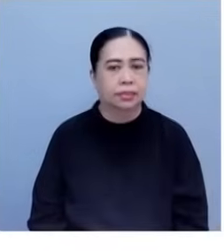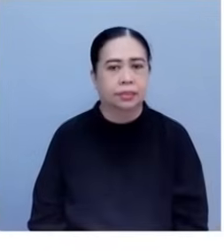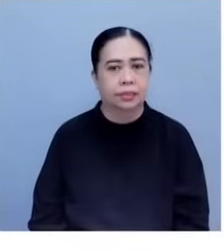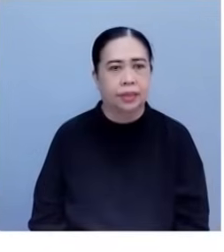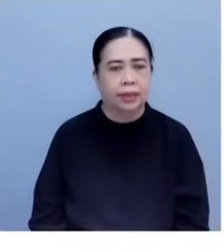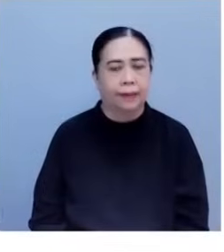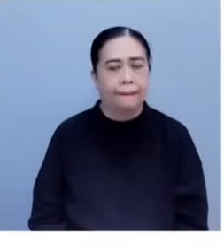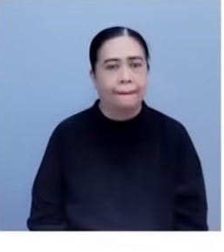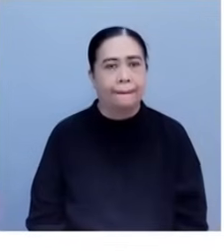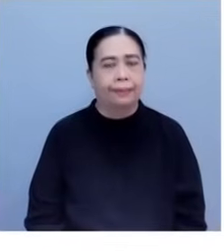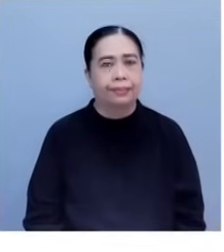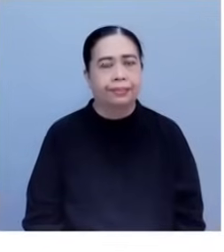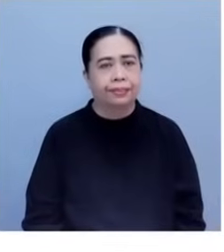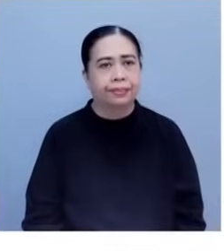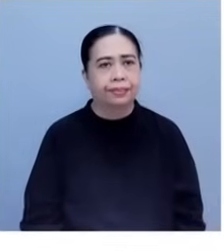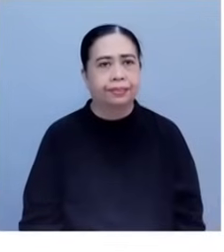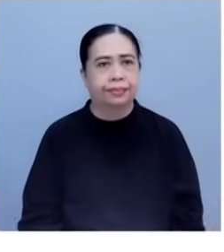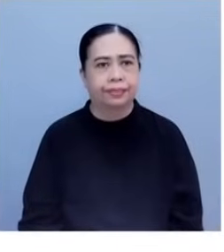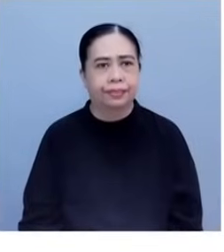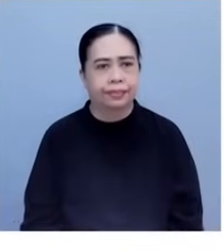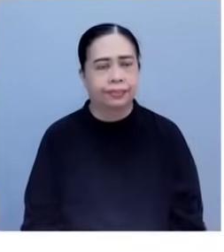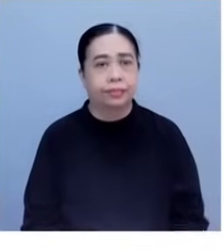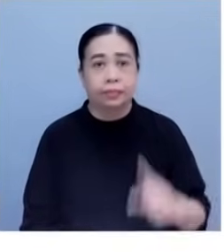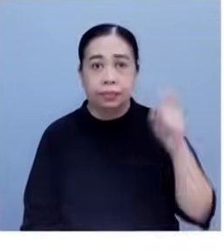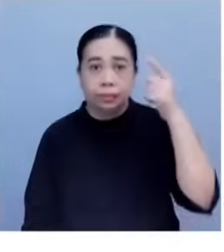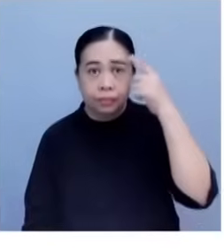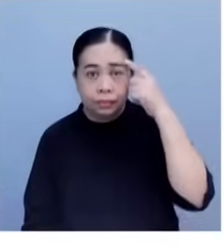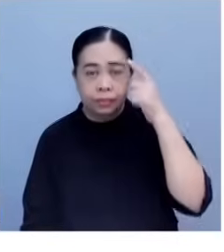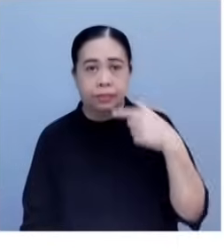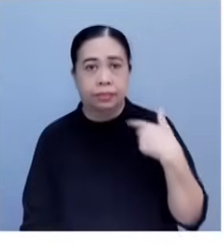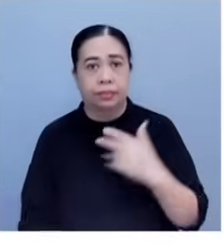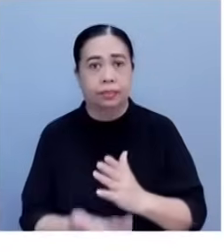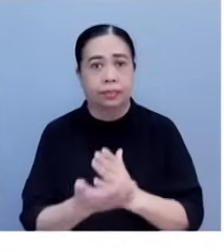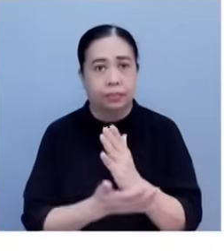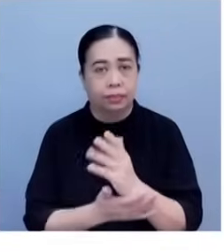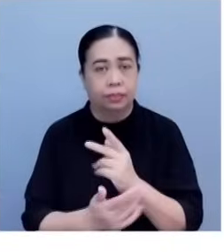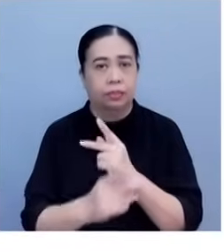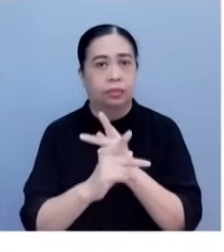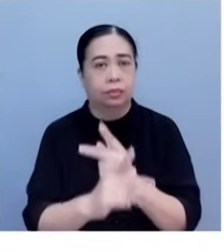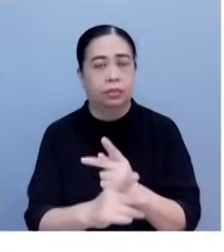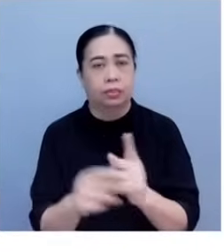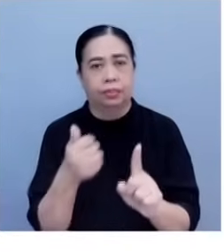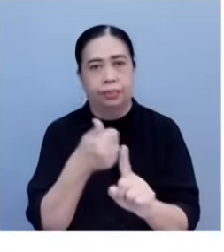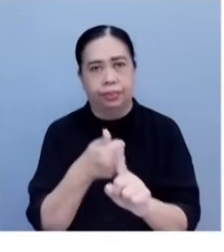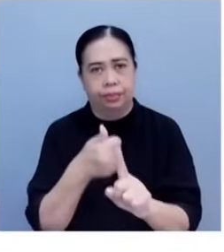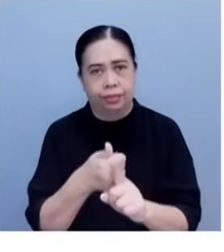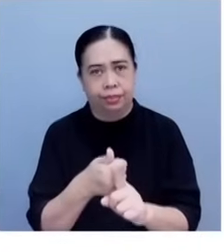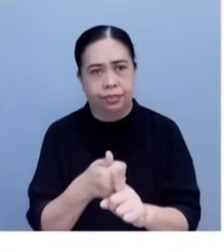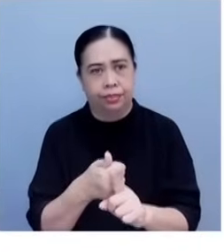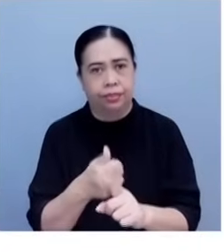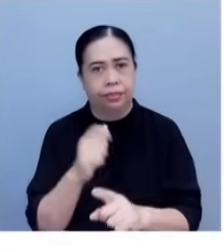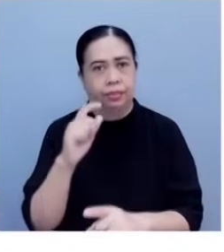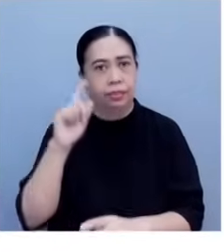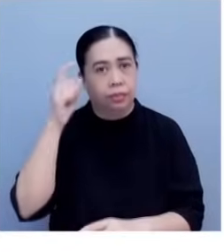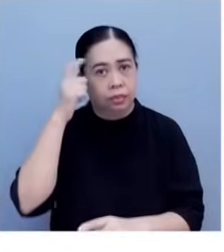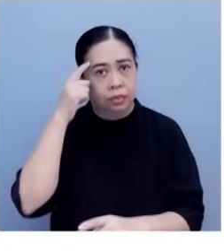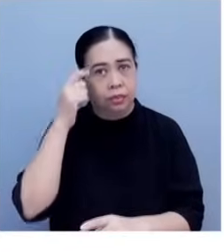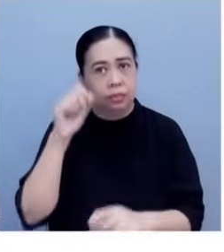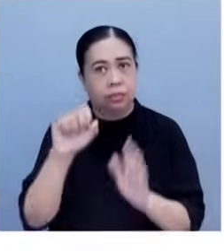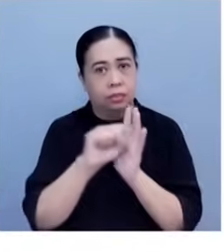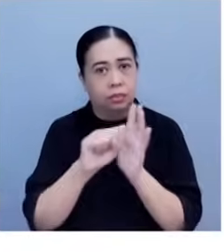that the state has the right to protect itself, and the state